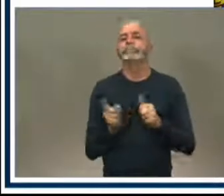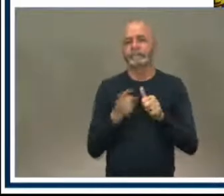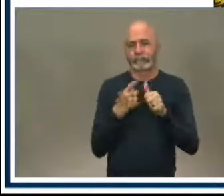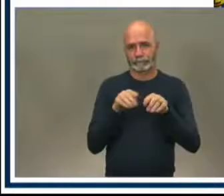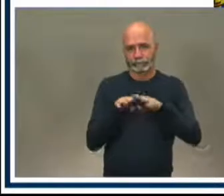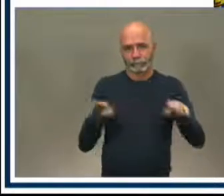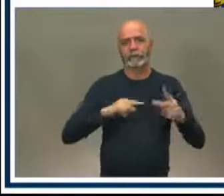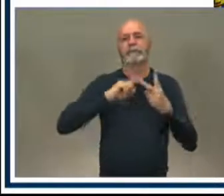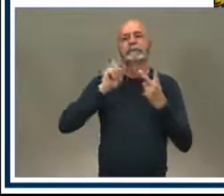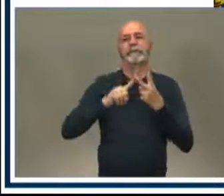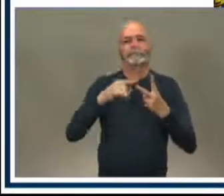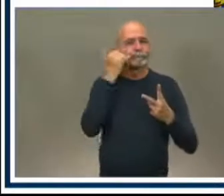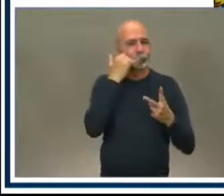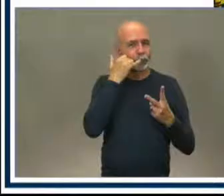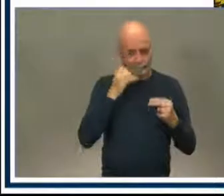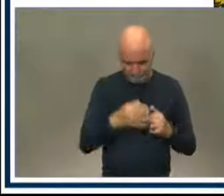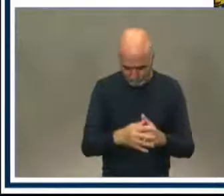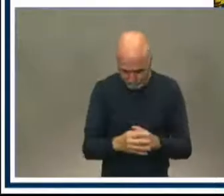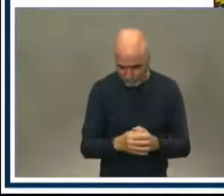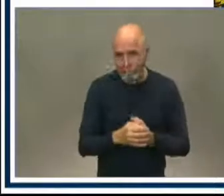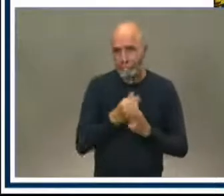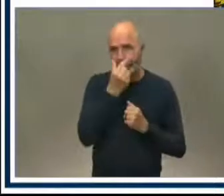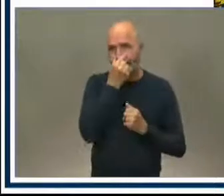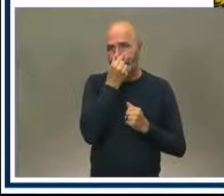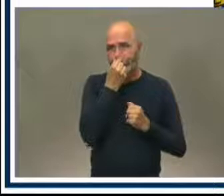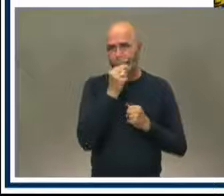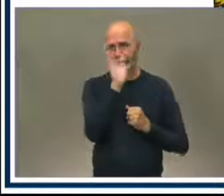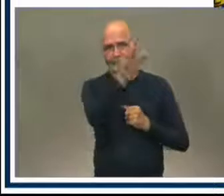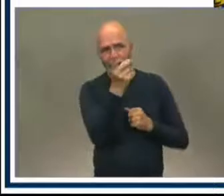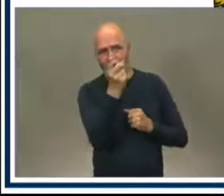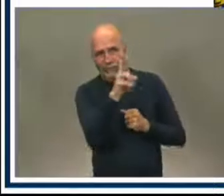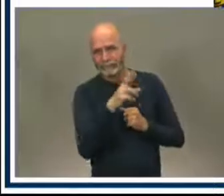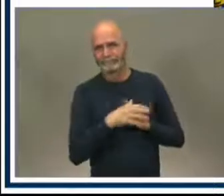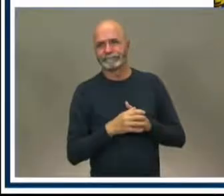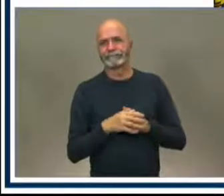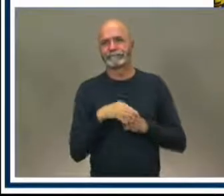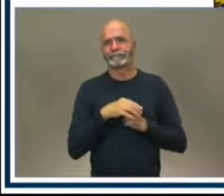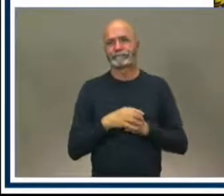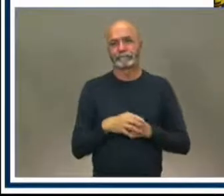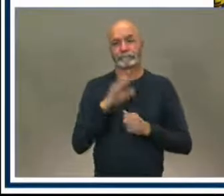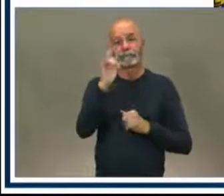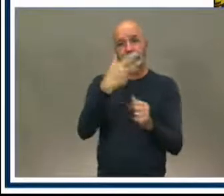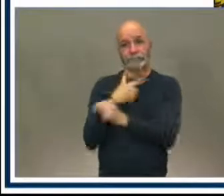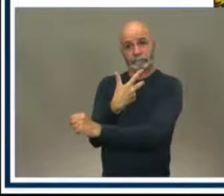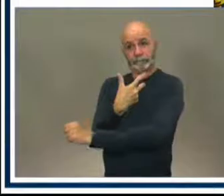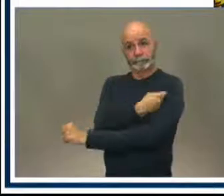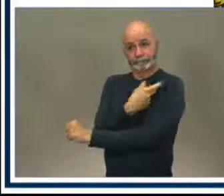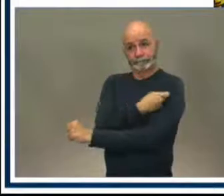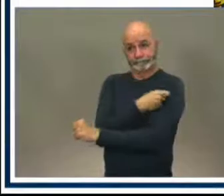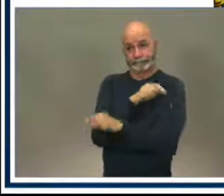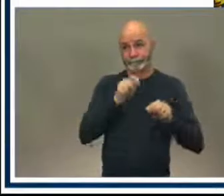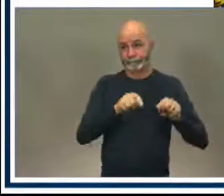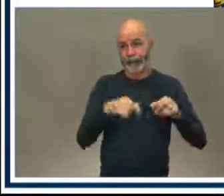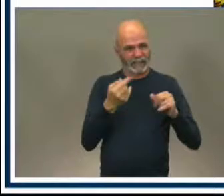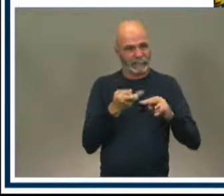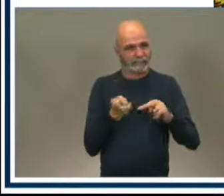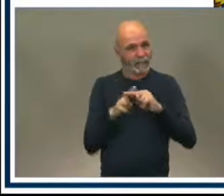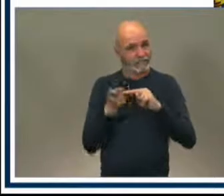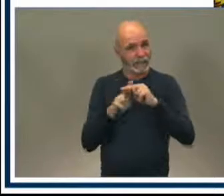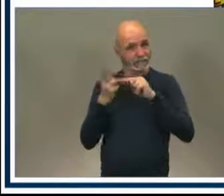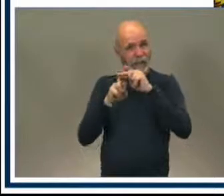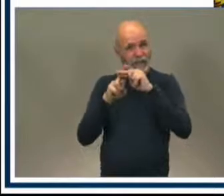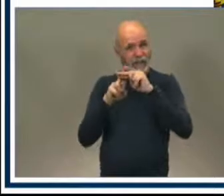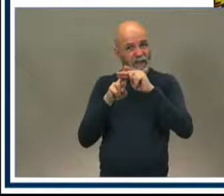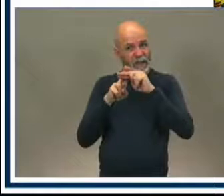phone lines. I'll open up the room. Dr. Strang, as we ramp up the vaccination program, is that going to